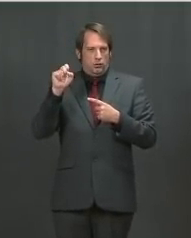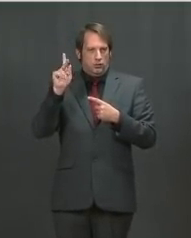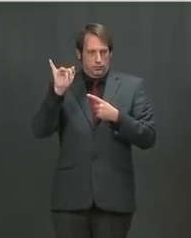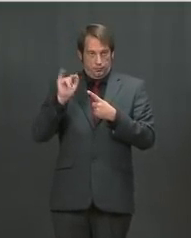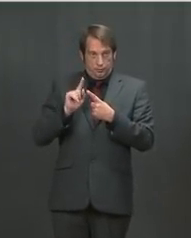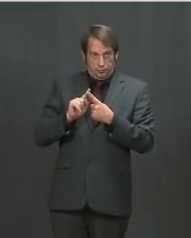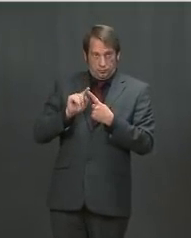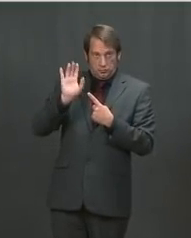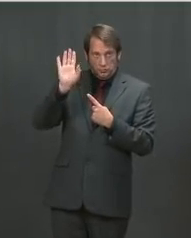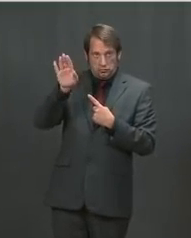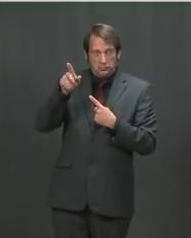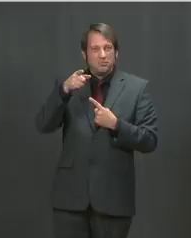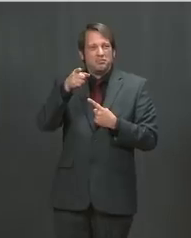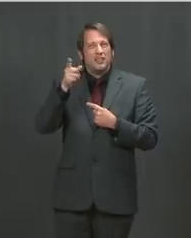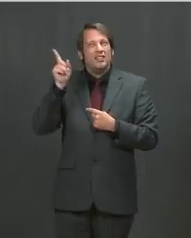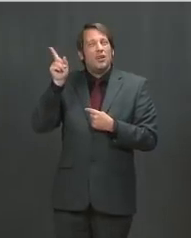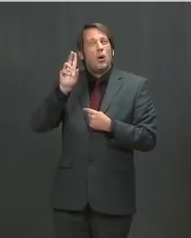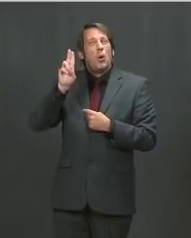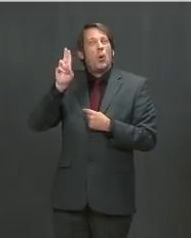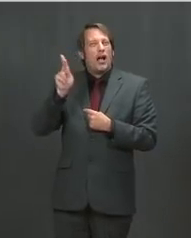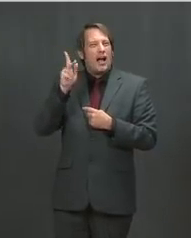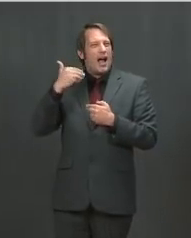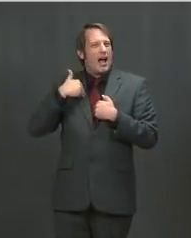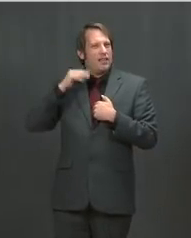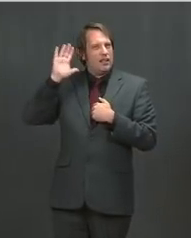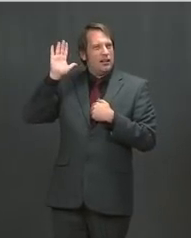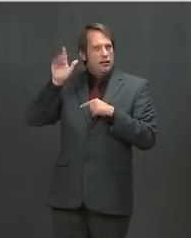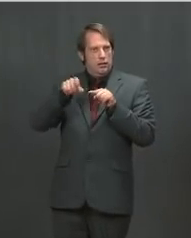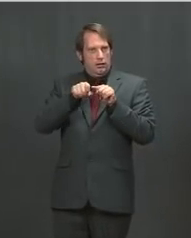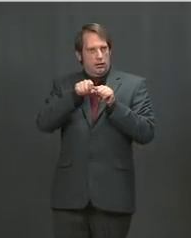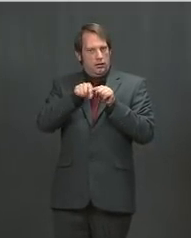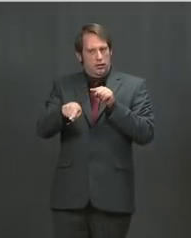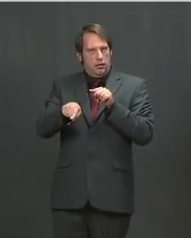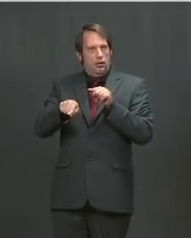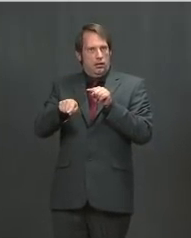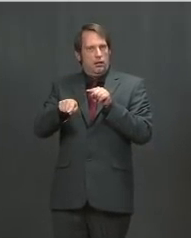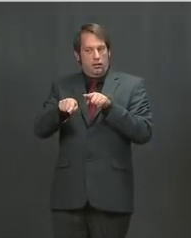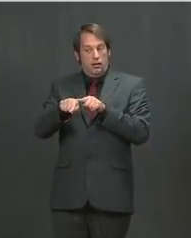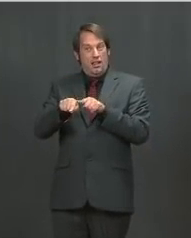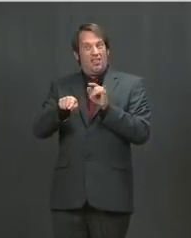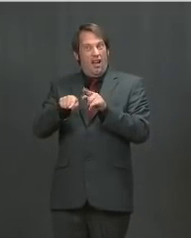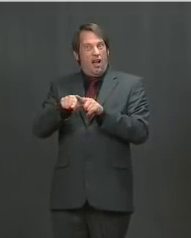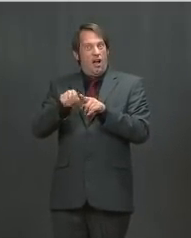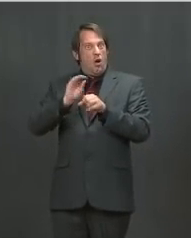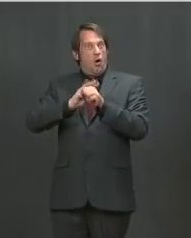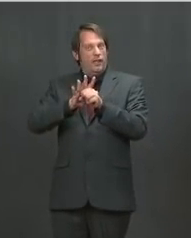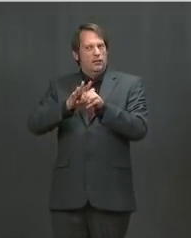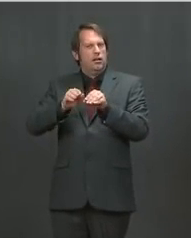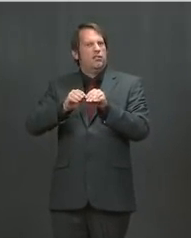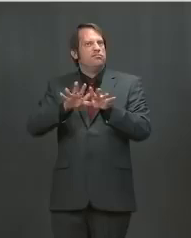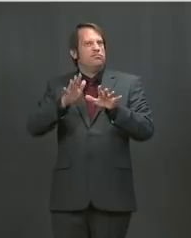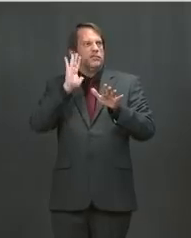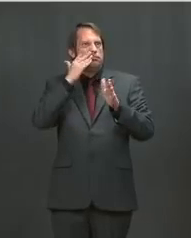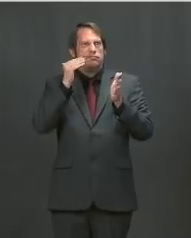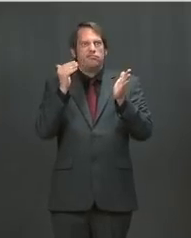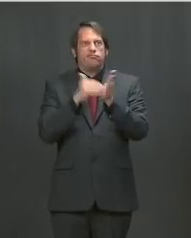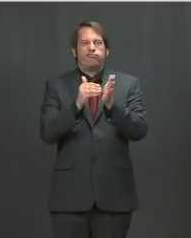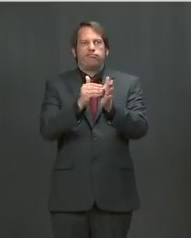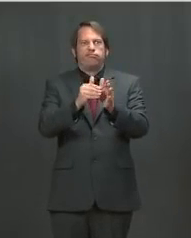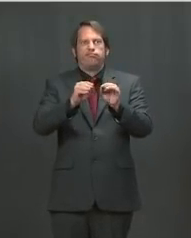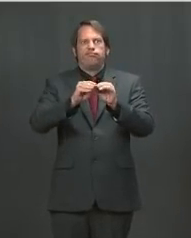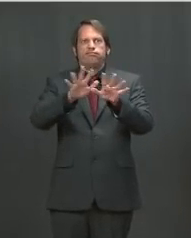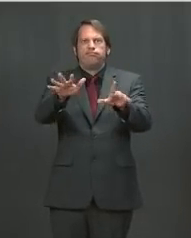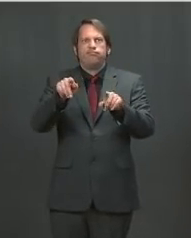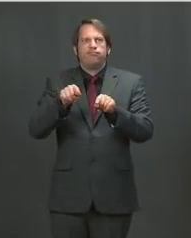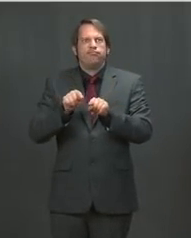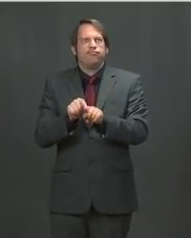now the most common lineage in the US. Do you mean it's the most common variant or it's the most common period,